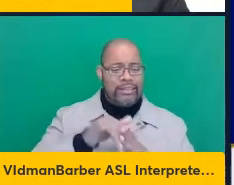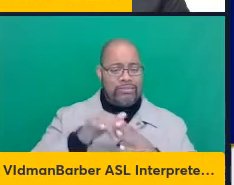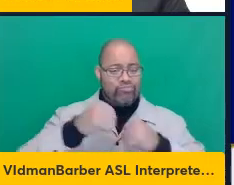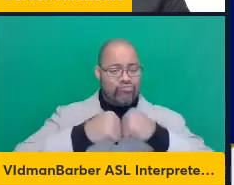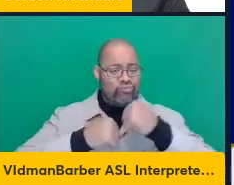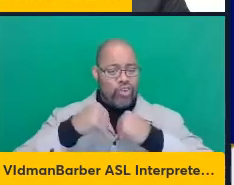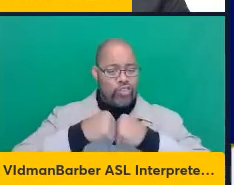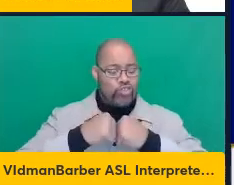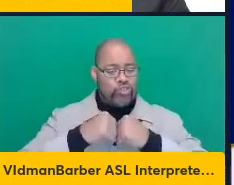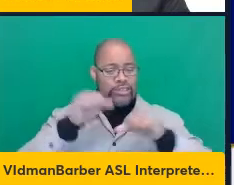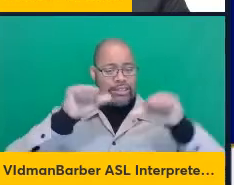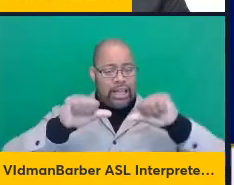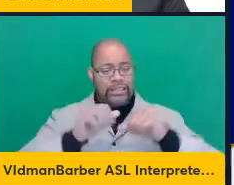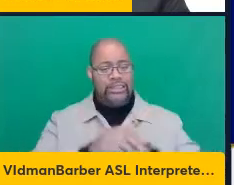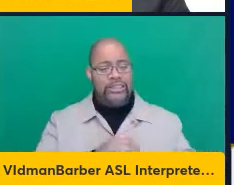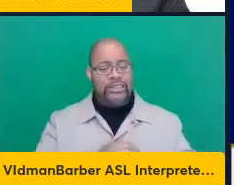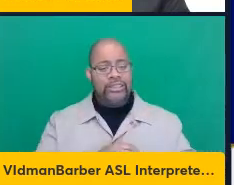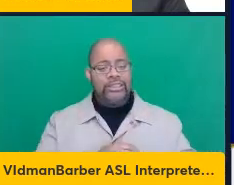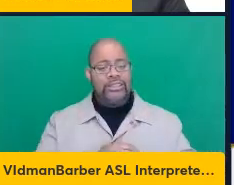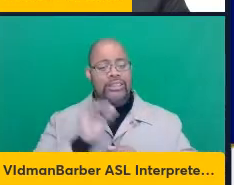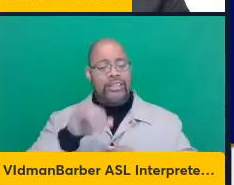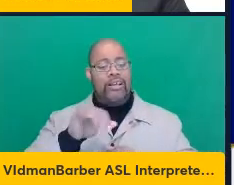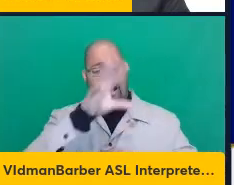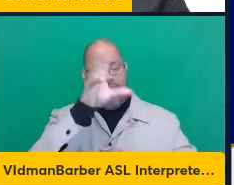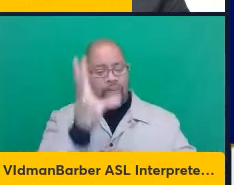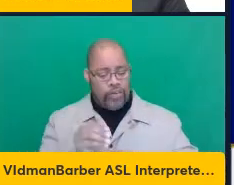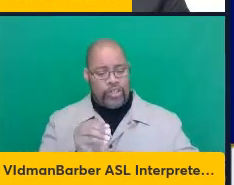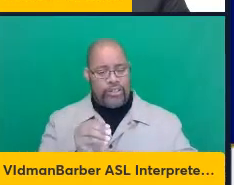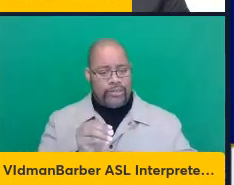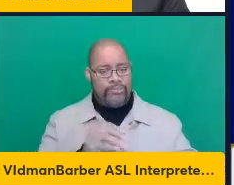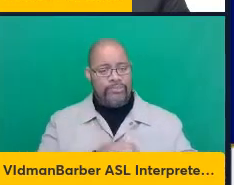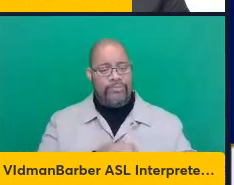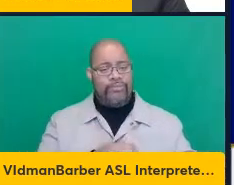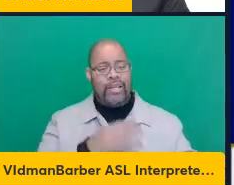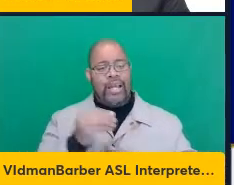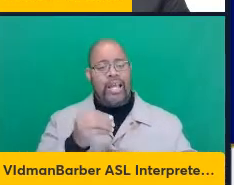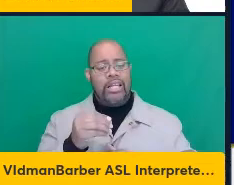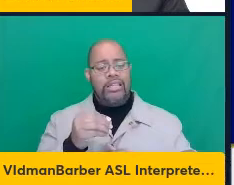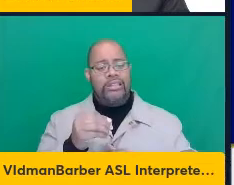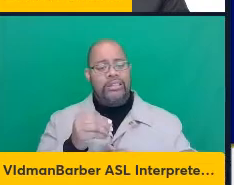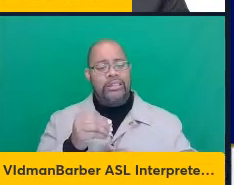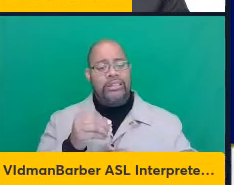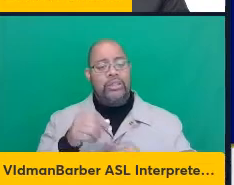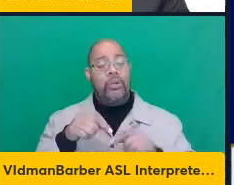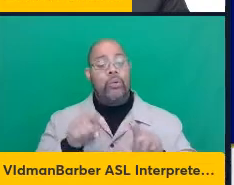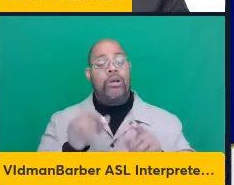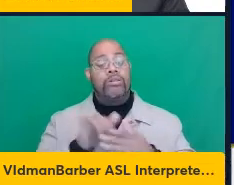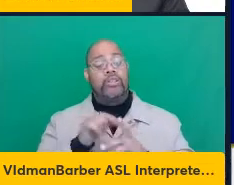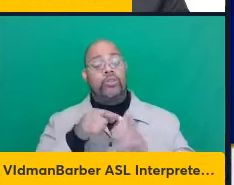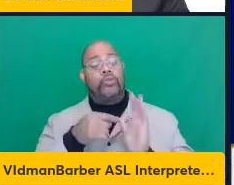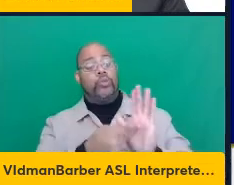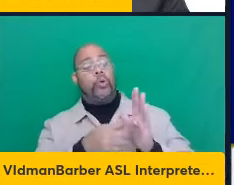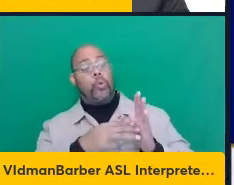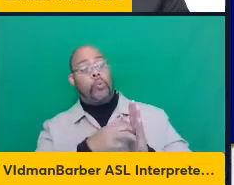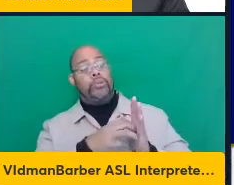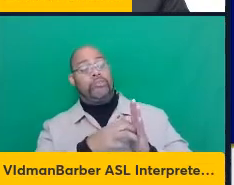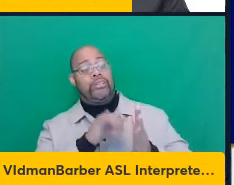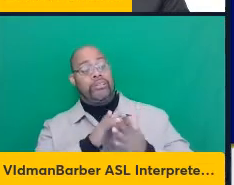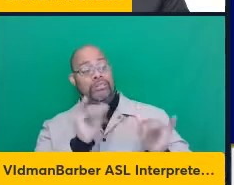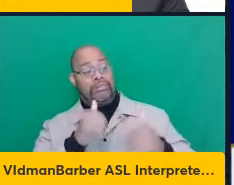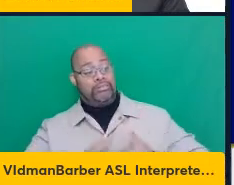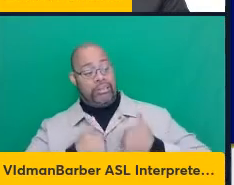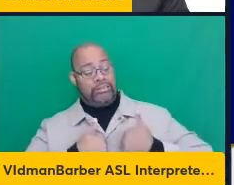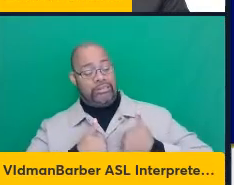infrastructure, the scientific infrastructure of the African continent. And whilst it exposed the weaknesses that still